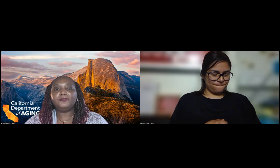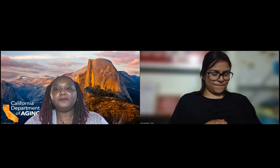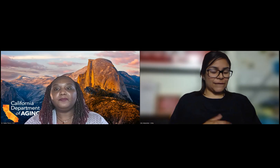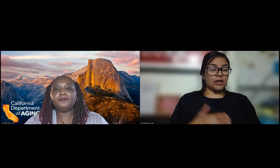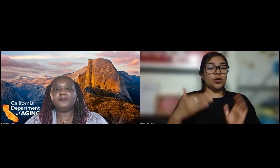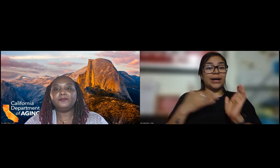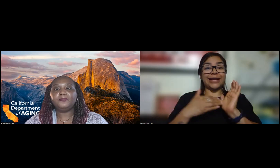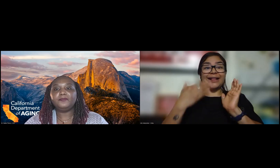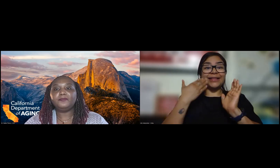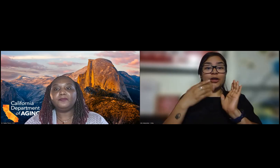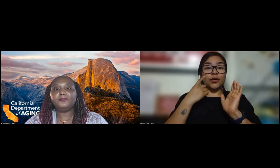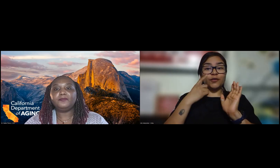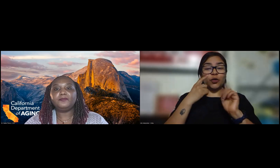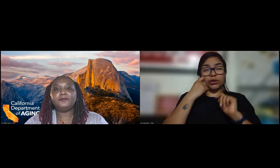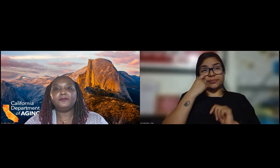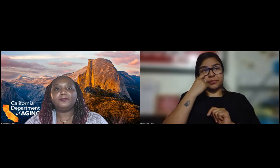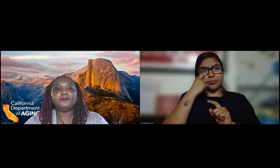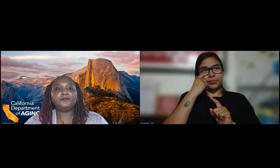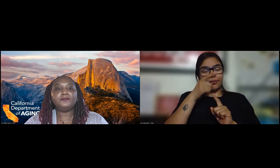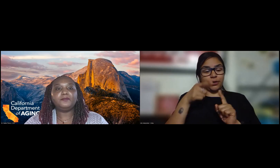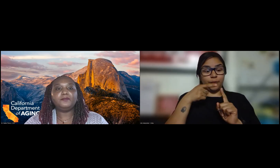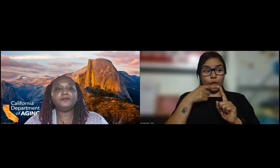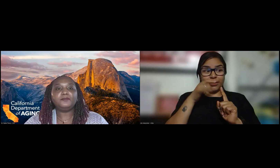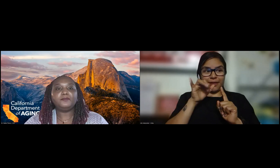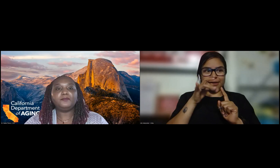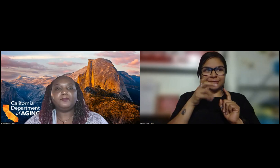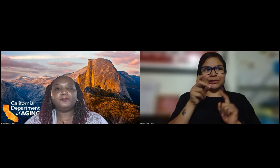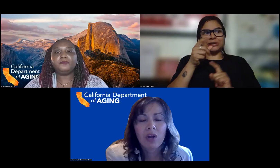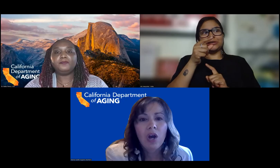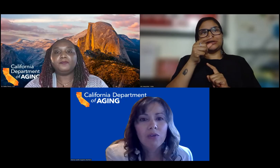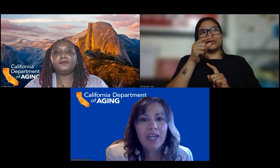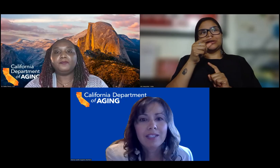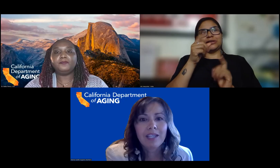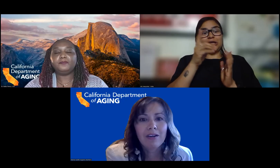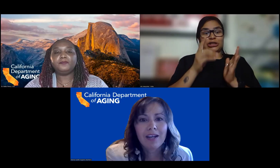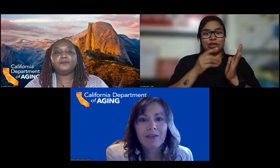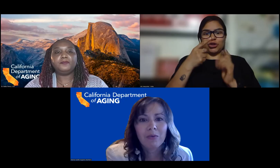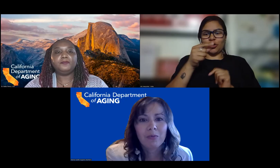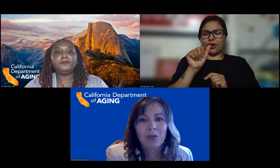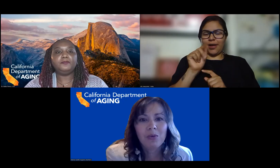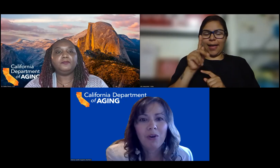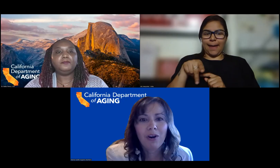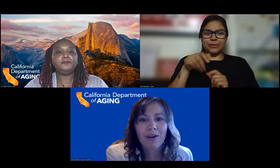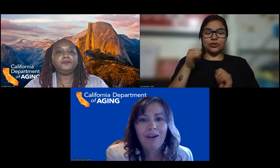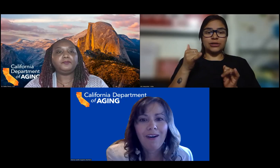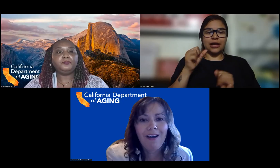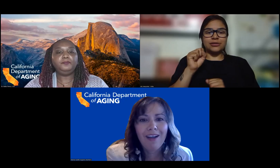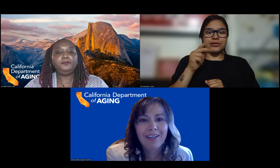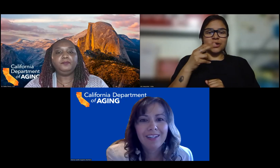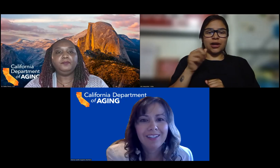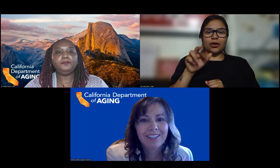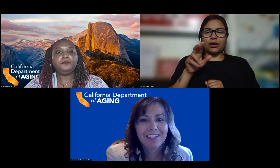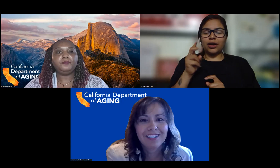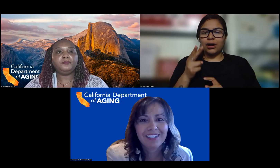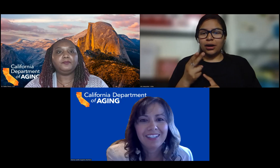regarding the digital gap and written format. So, okay, Sarah, you are